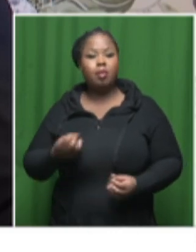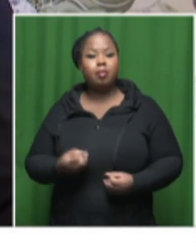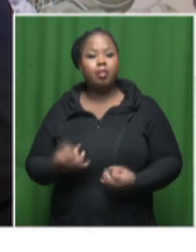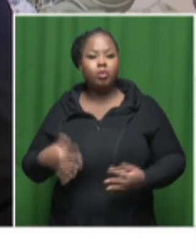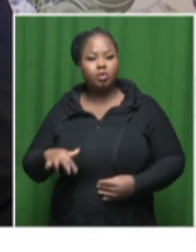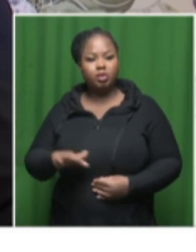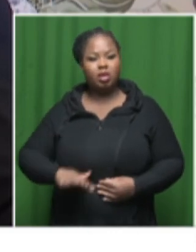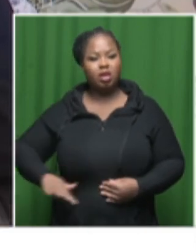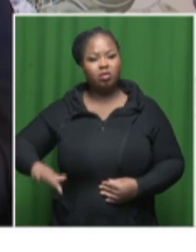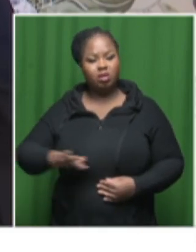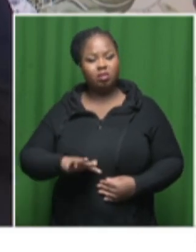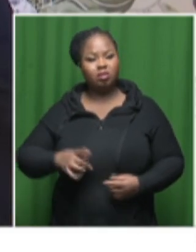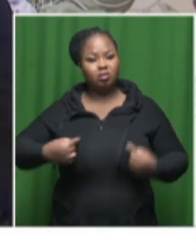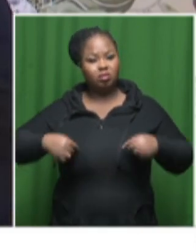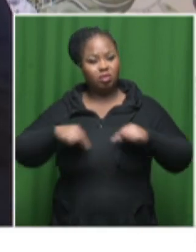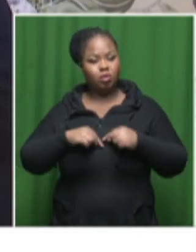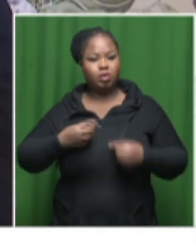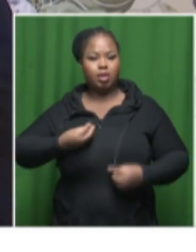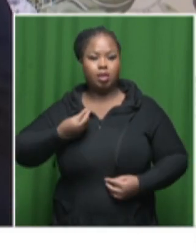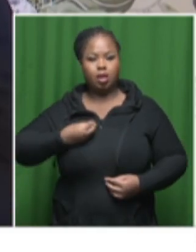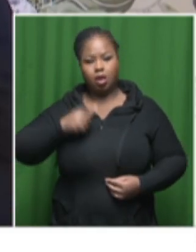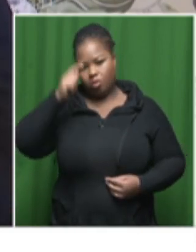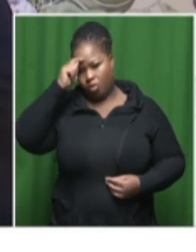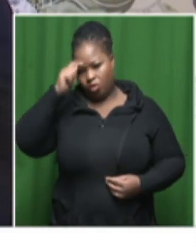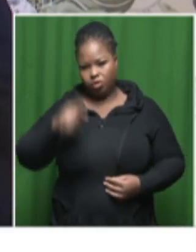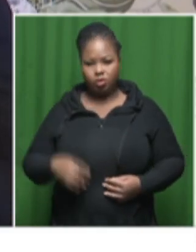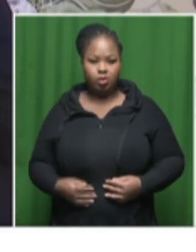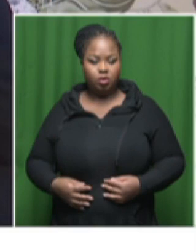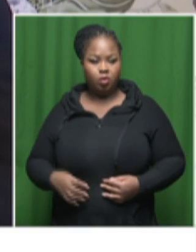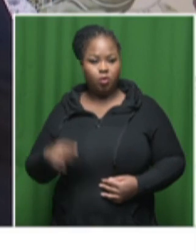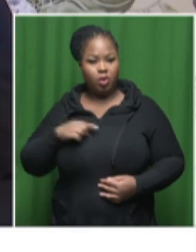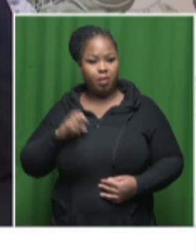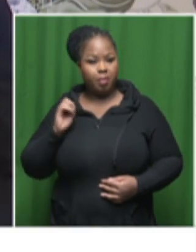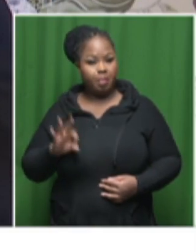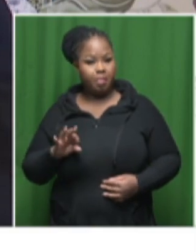facilities, it's young boys. If we are able to create